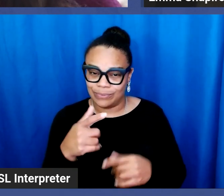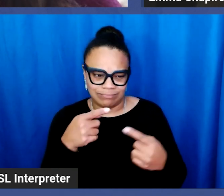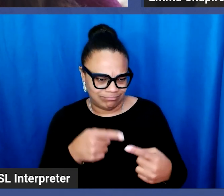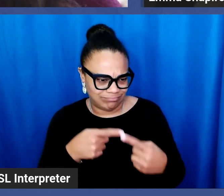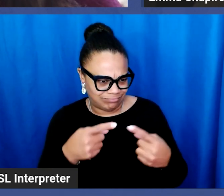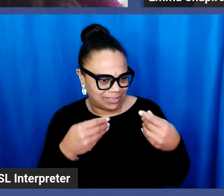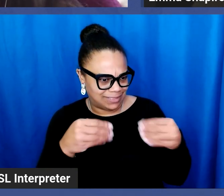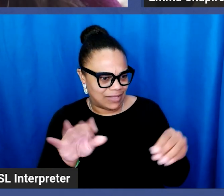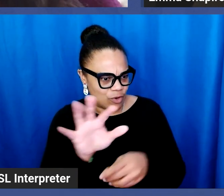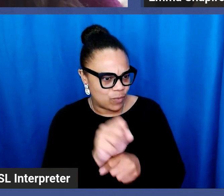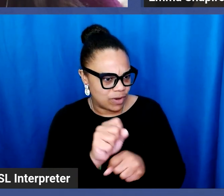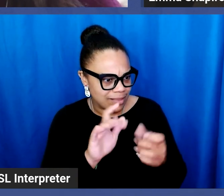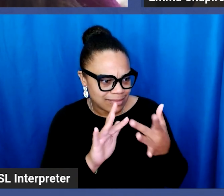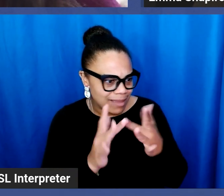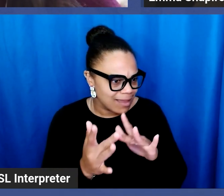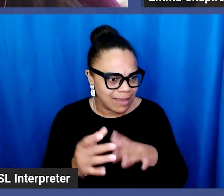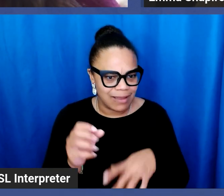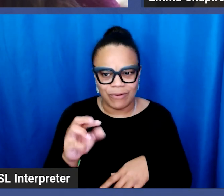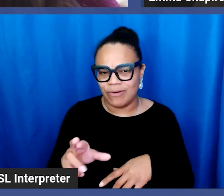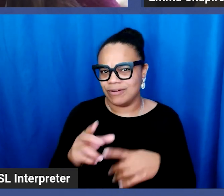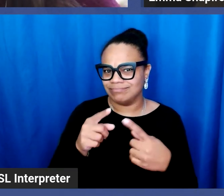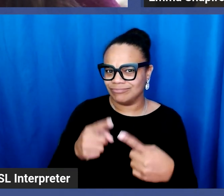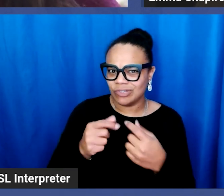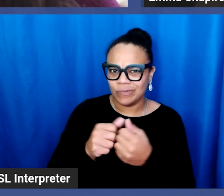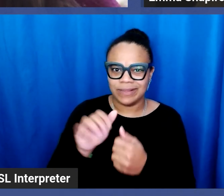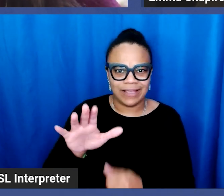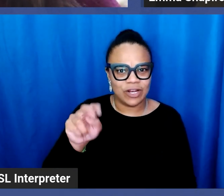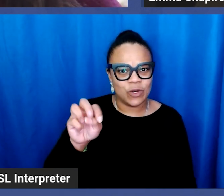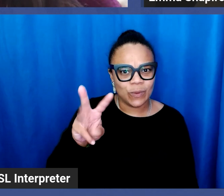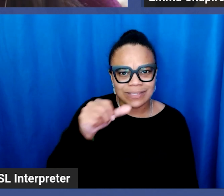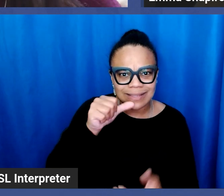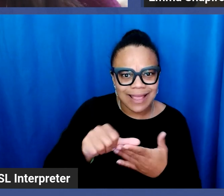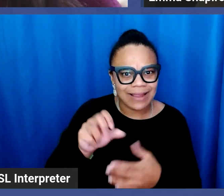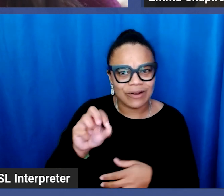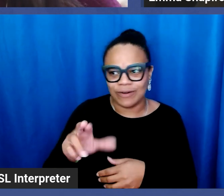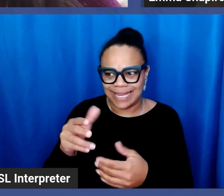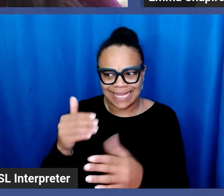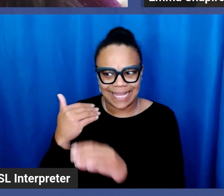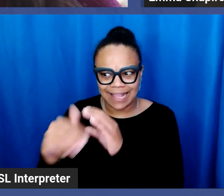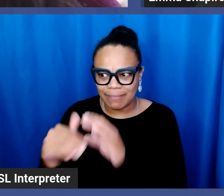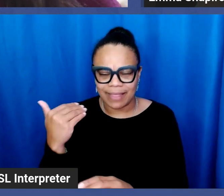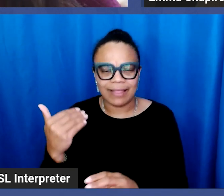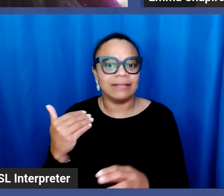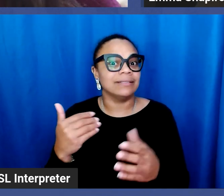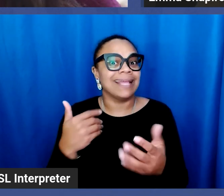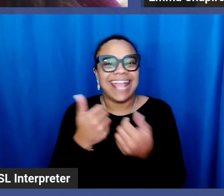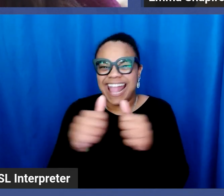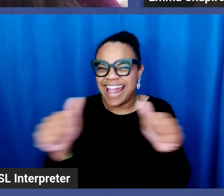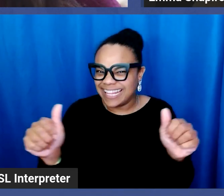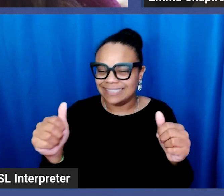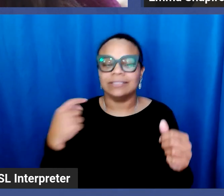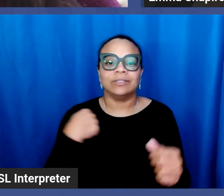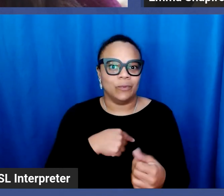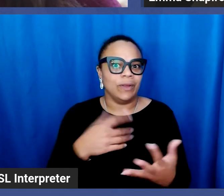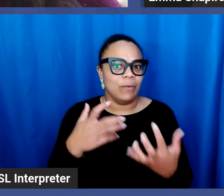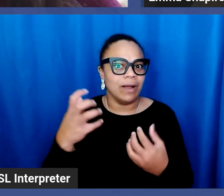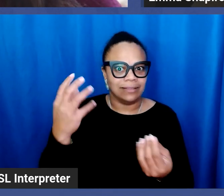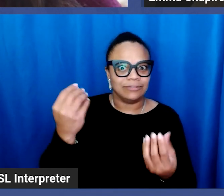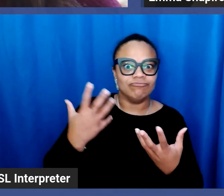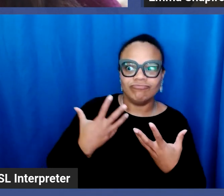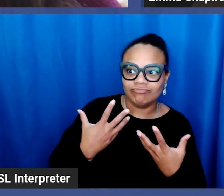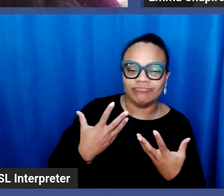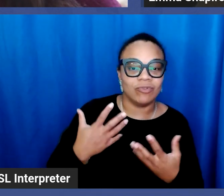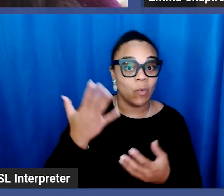work online, having trouble with their newsletters or emails or whatever, we want to hear about that because these internet regulations will